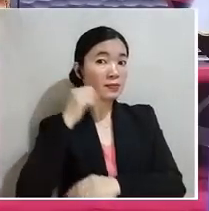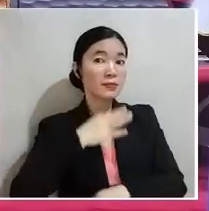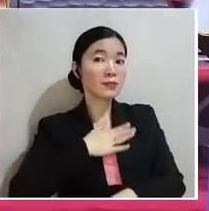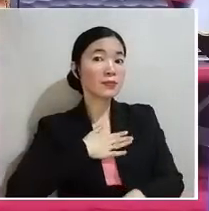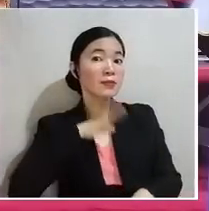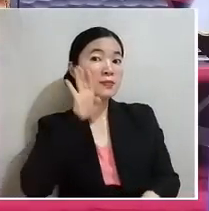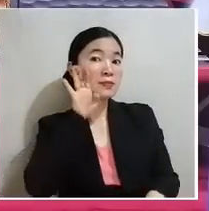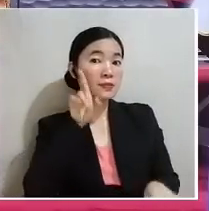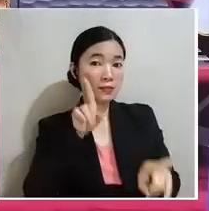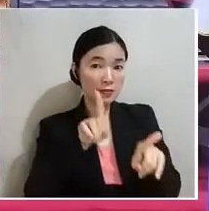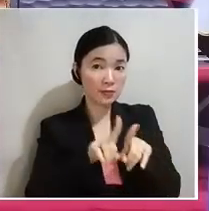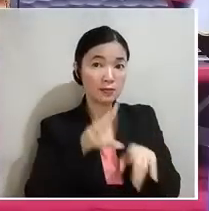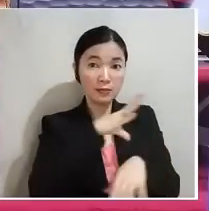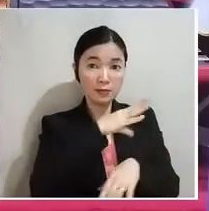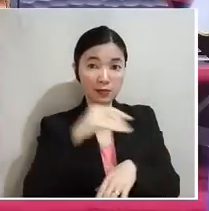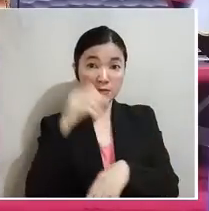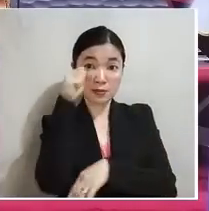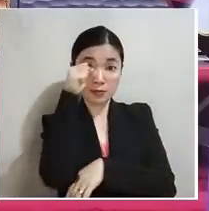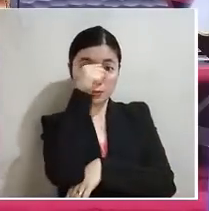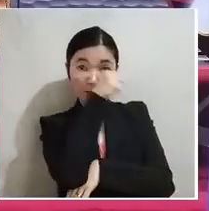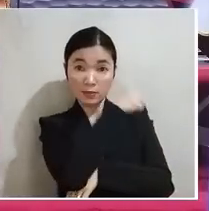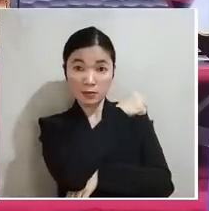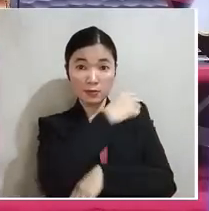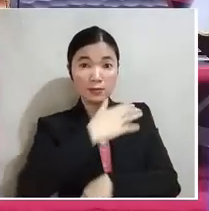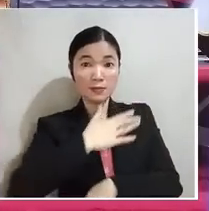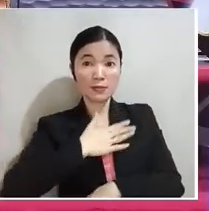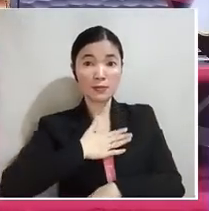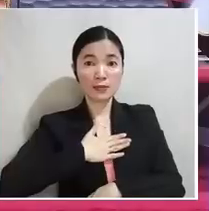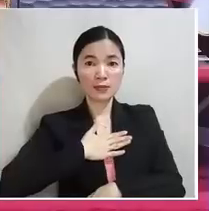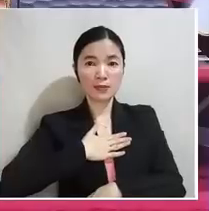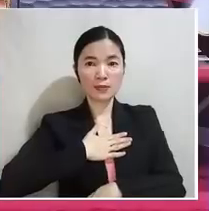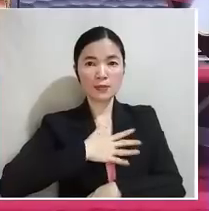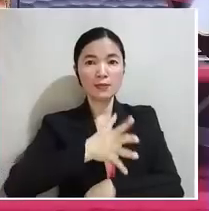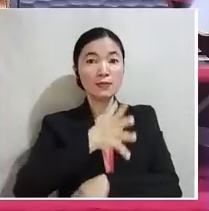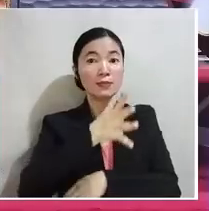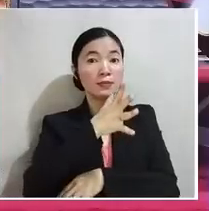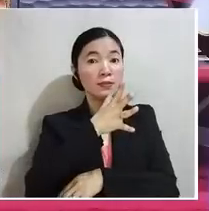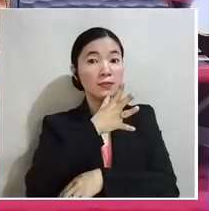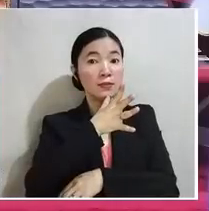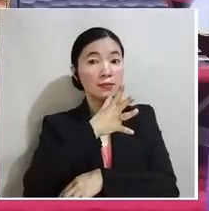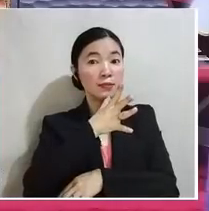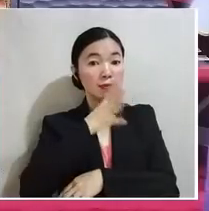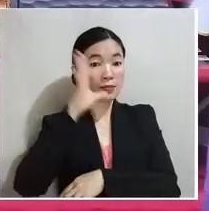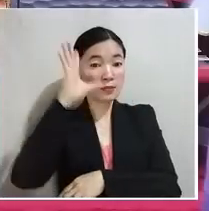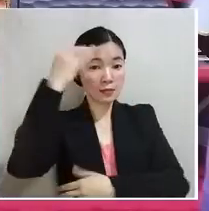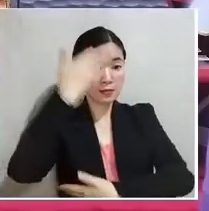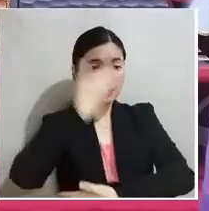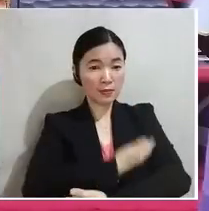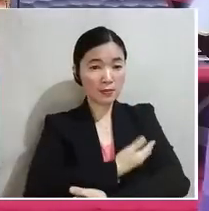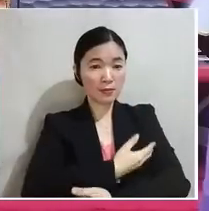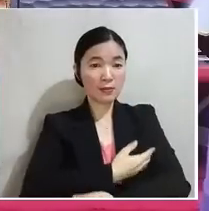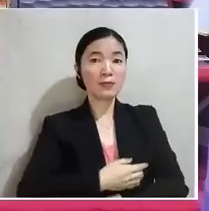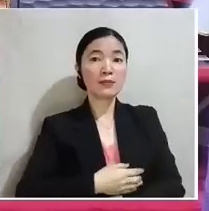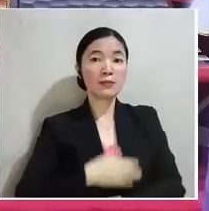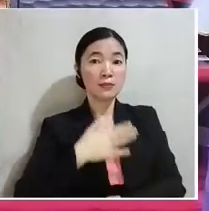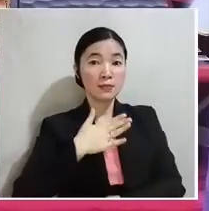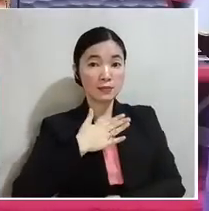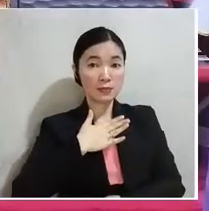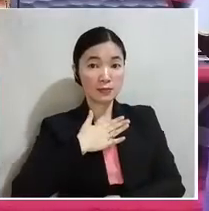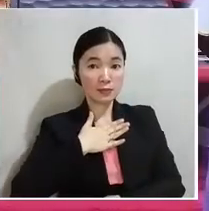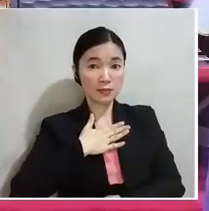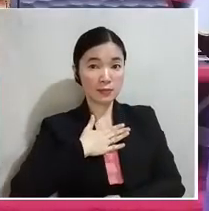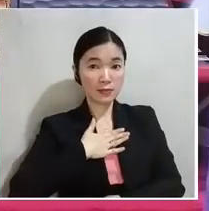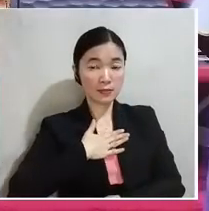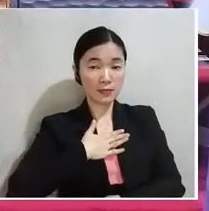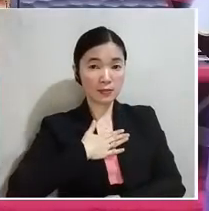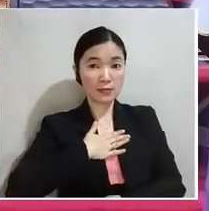my mother's sons. Because self for your house control me, and the